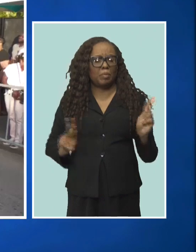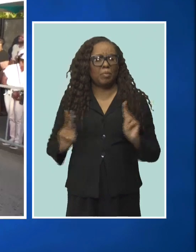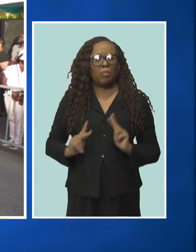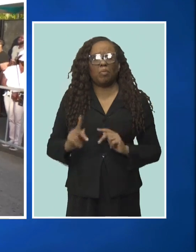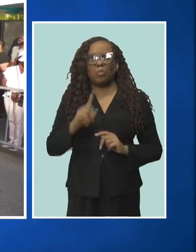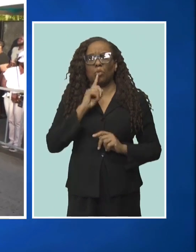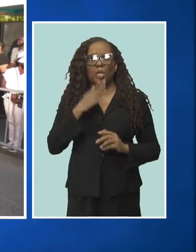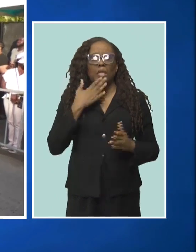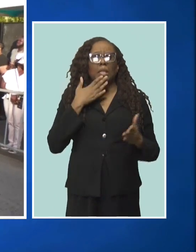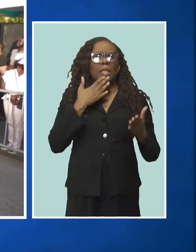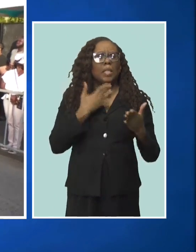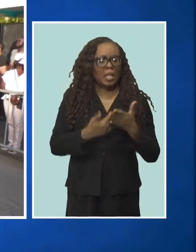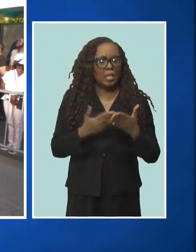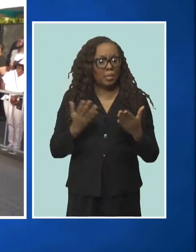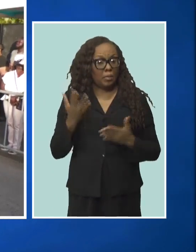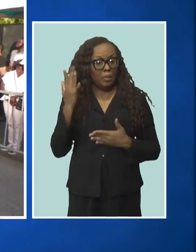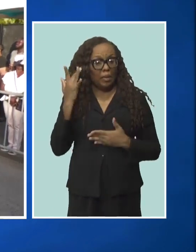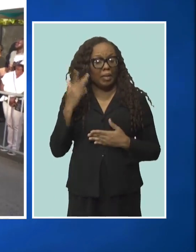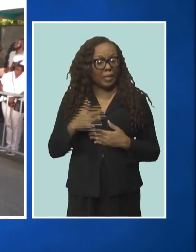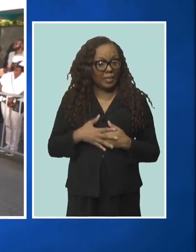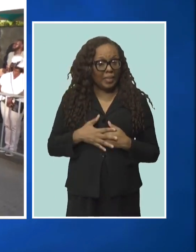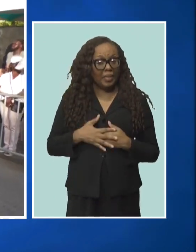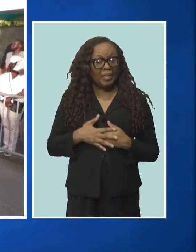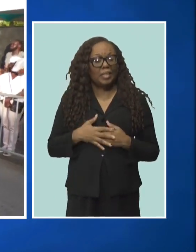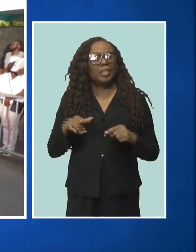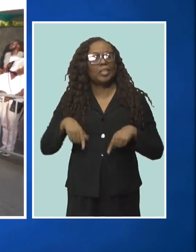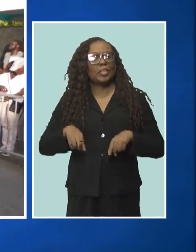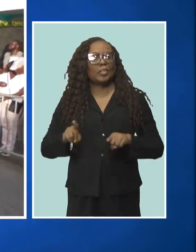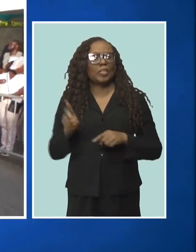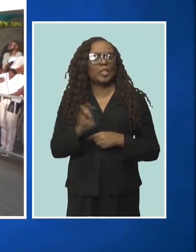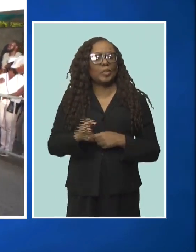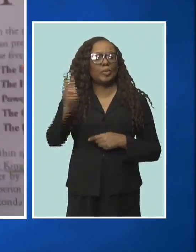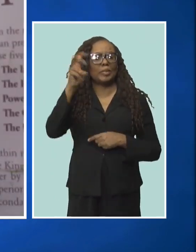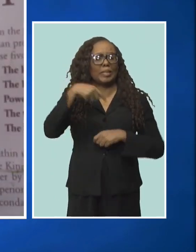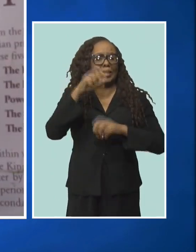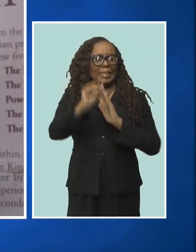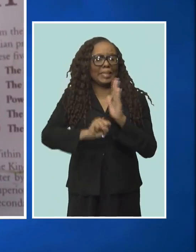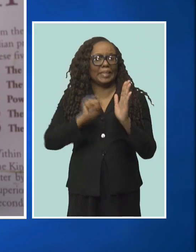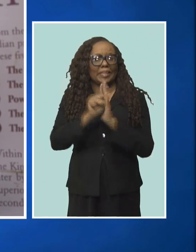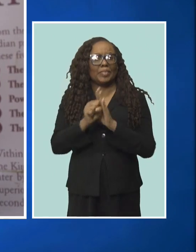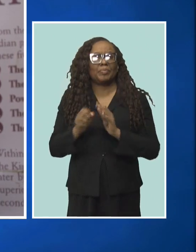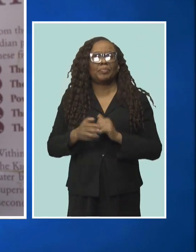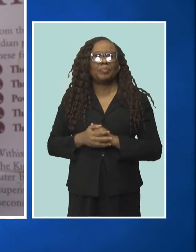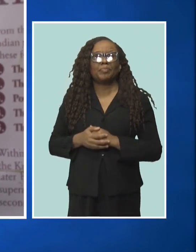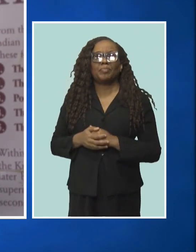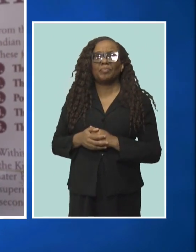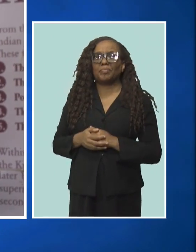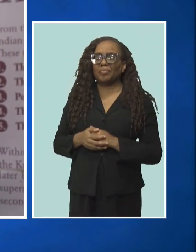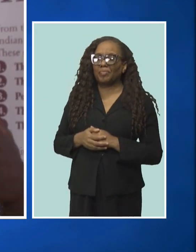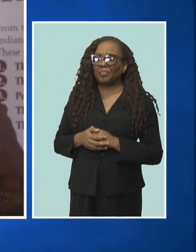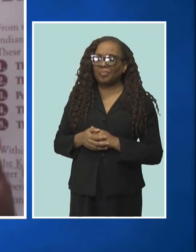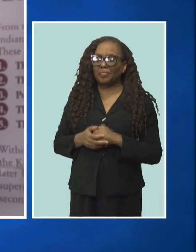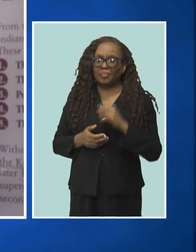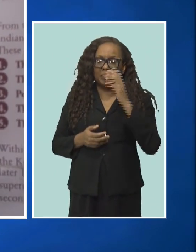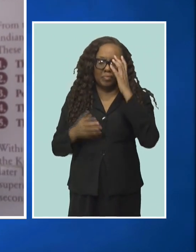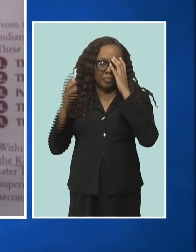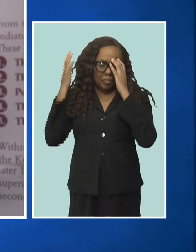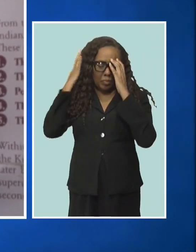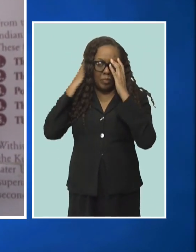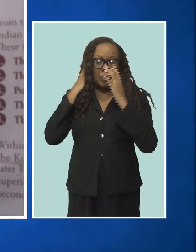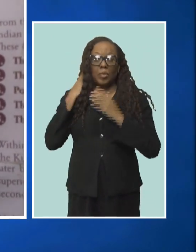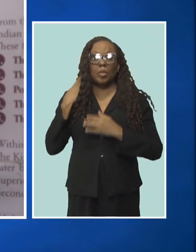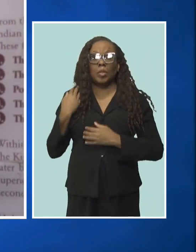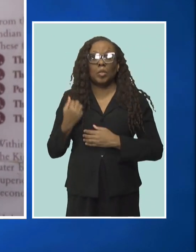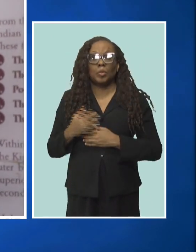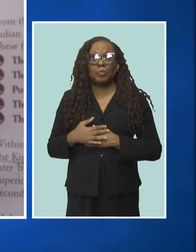is good, especially considering it's during the tourism season. From a kid coming up, we come to Holetown